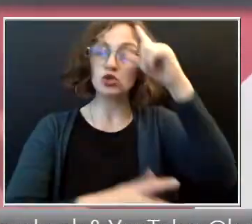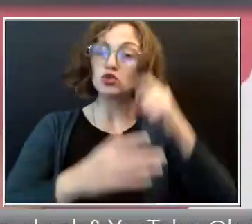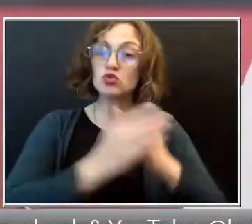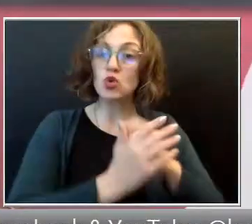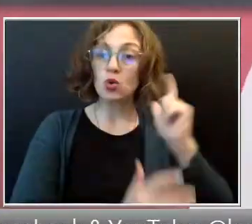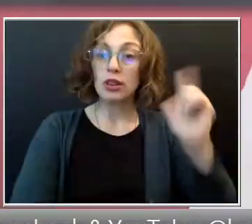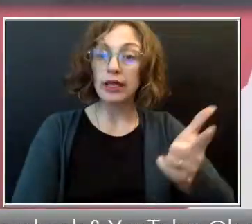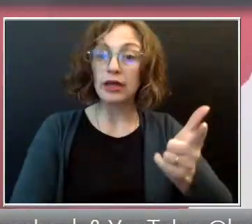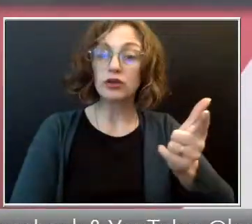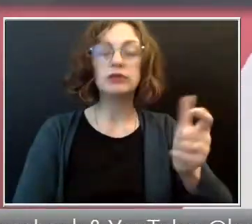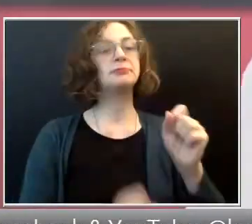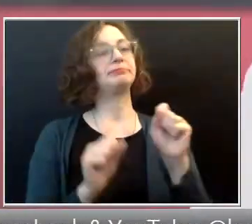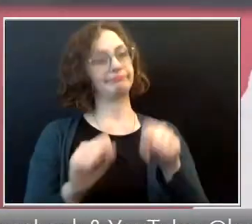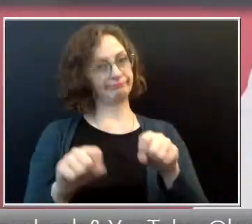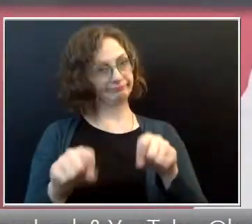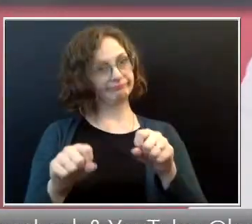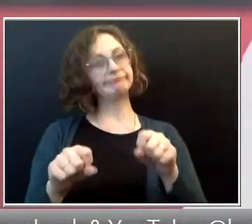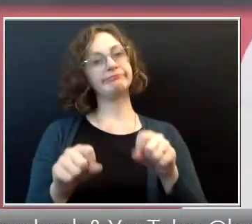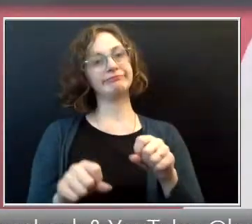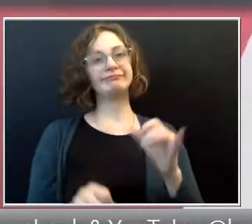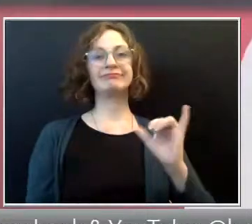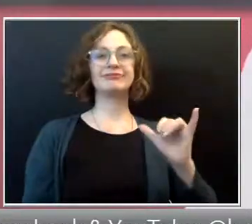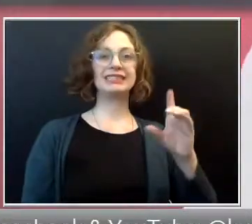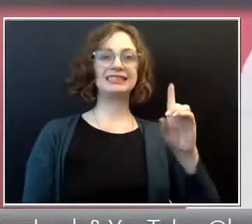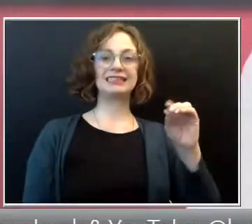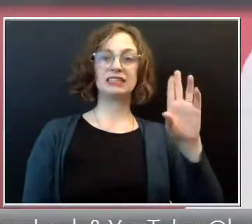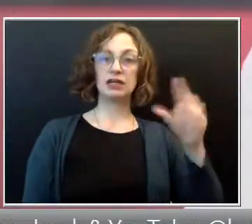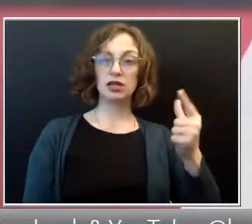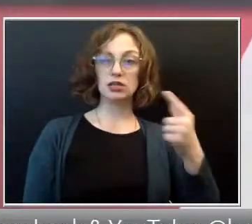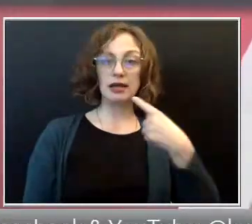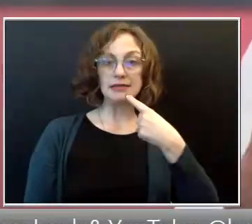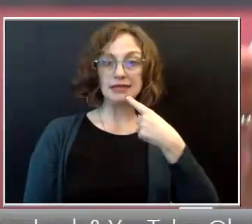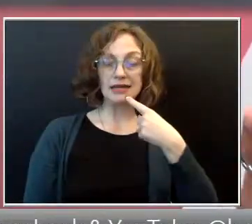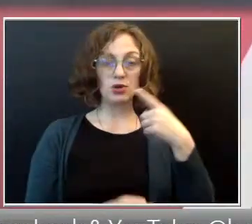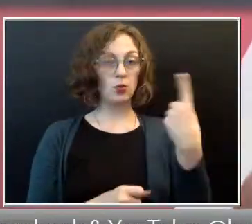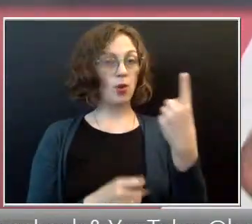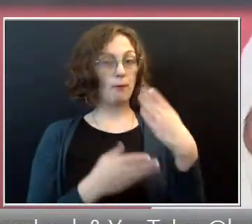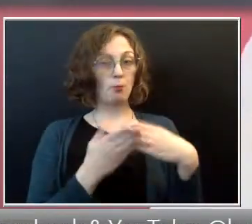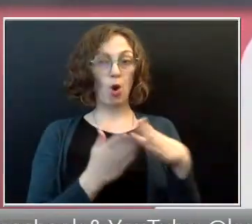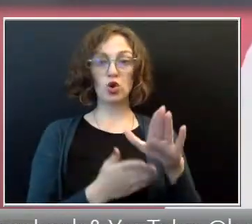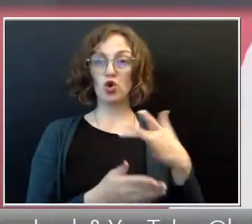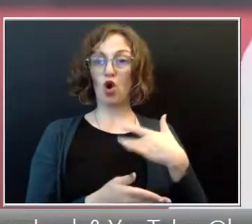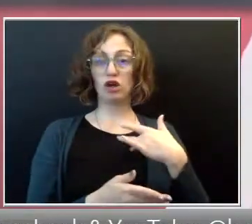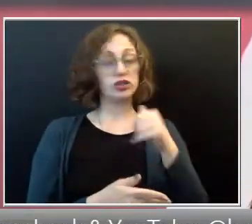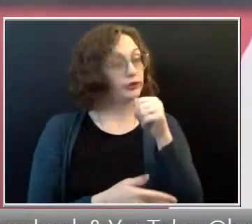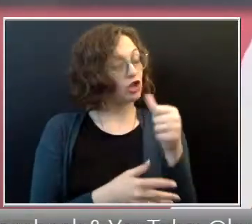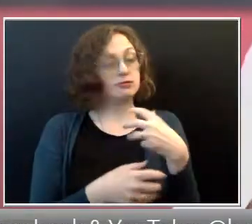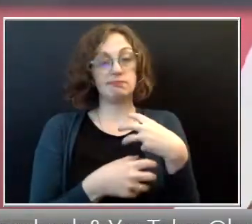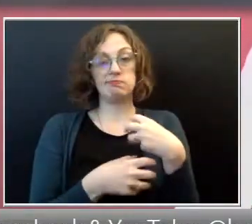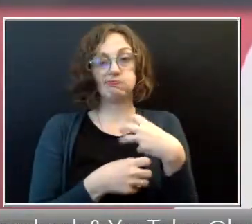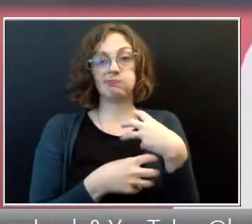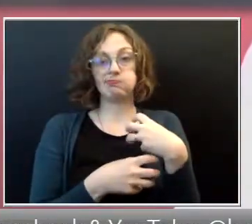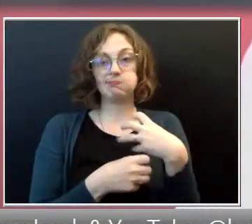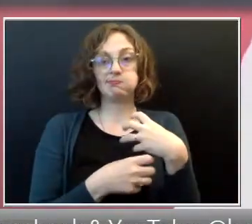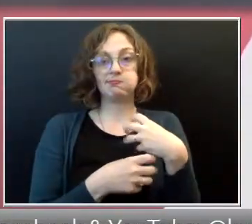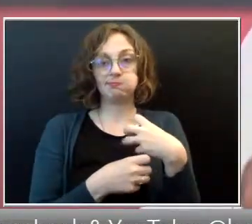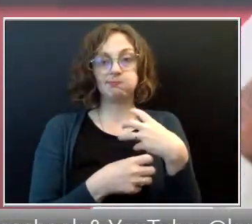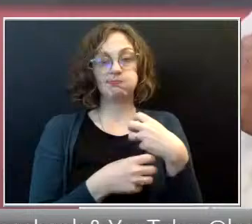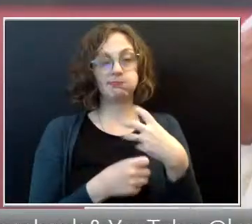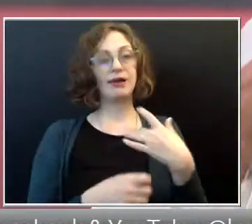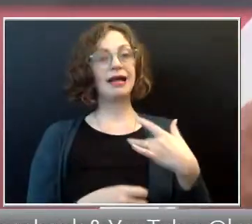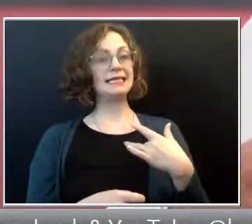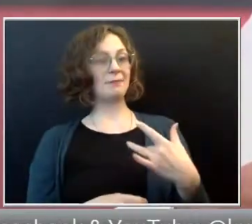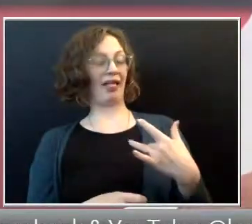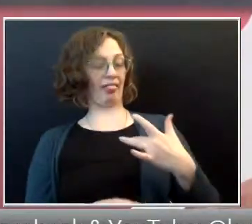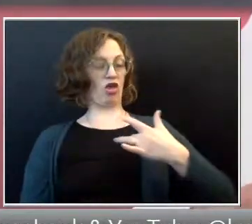as Doug said, you know, a portion of your heart is just not pumping. So normally the heart pumps in a very coordinated manner where the